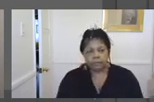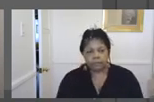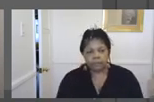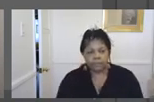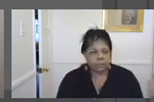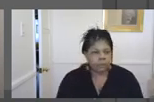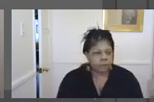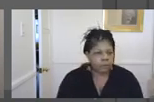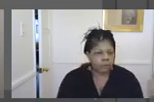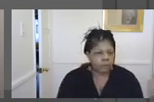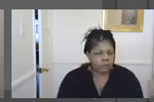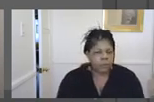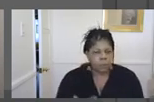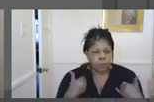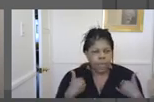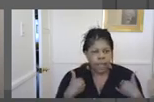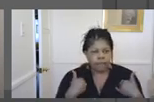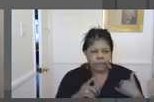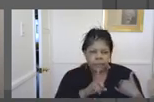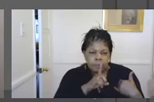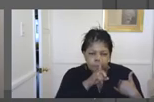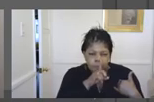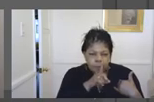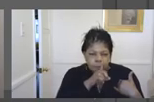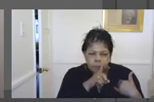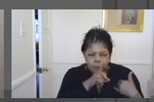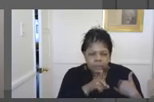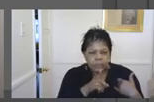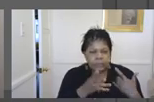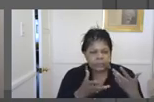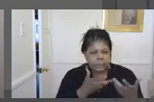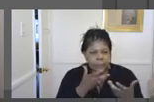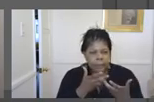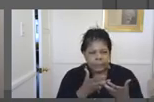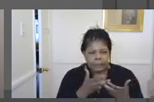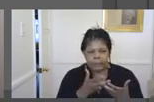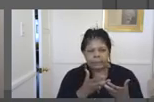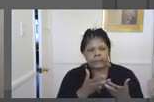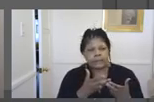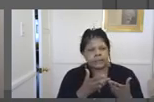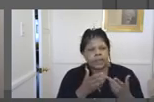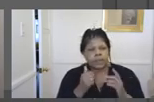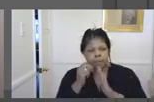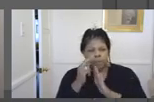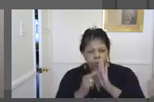Now, there are some really intricate pattern brushes that you should look into that make it look